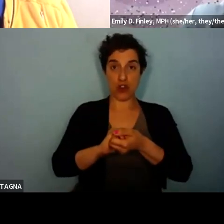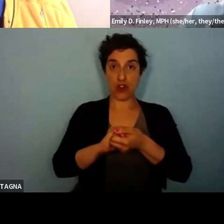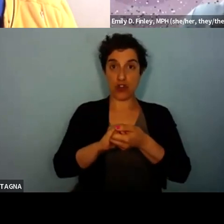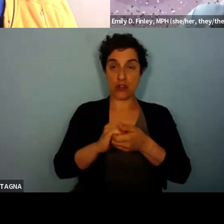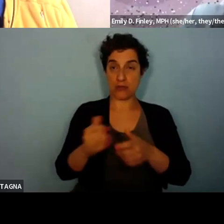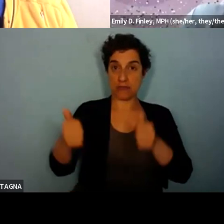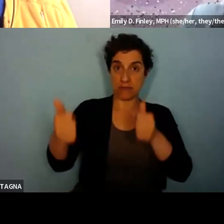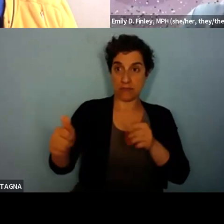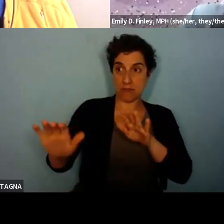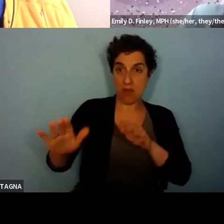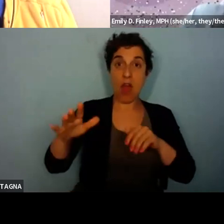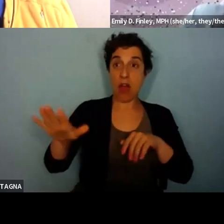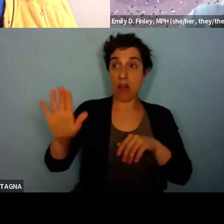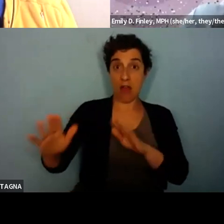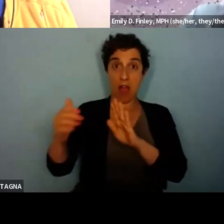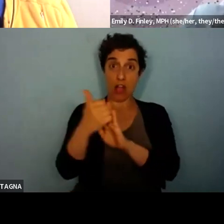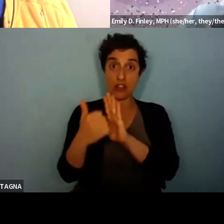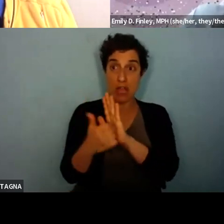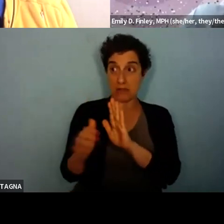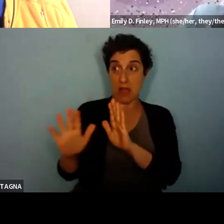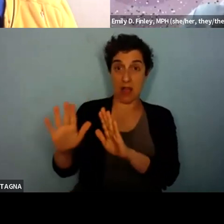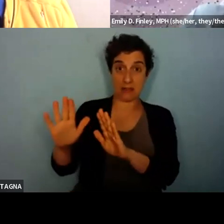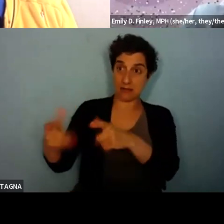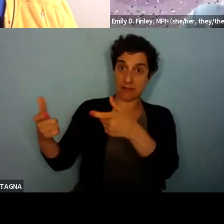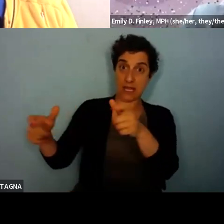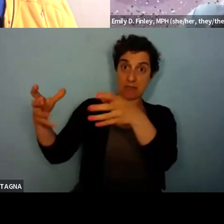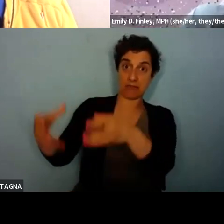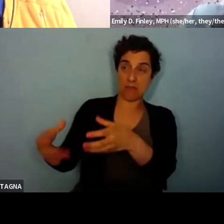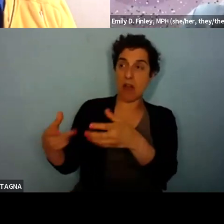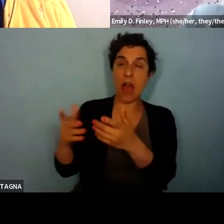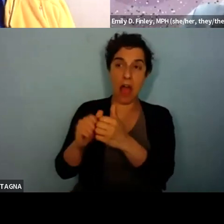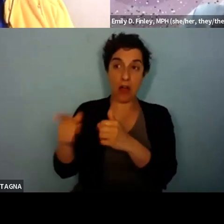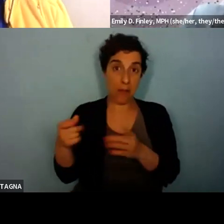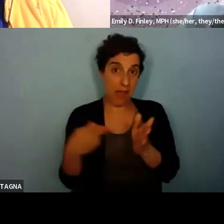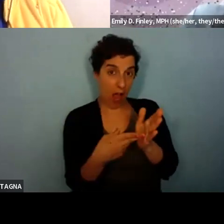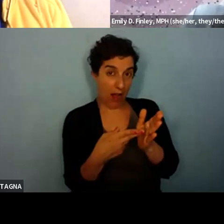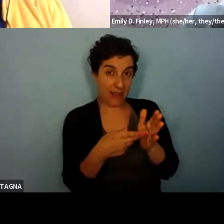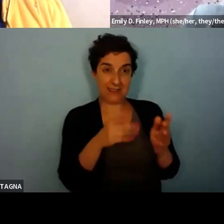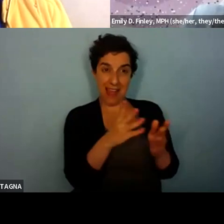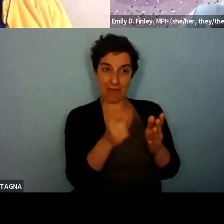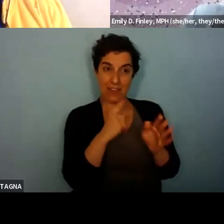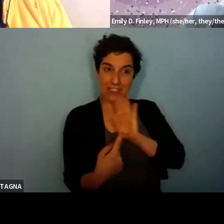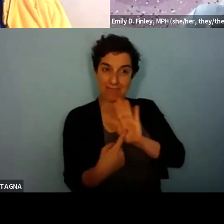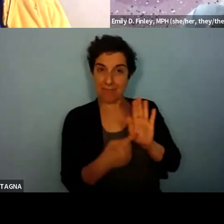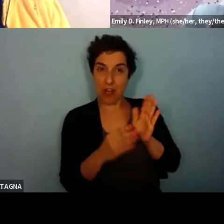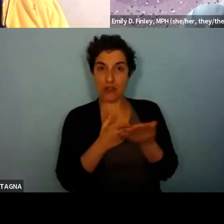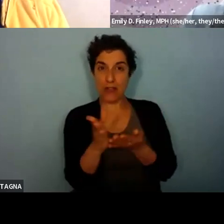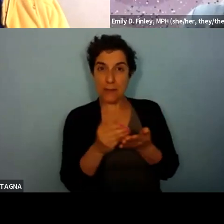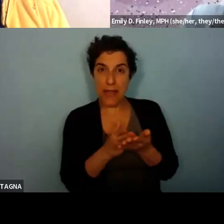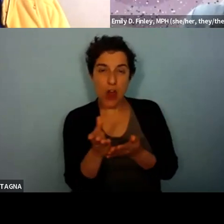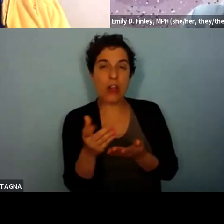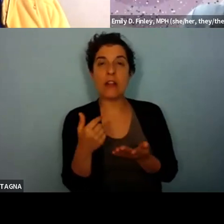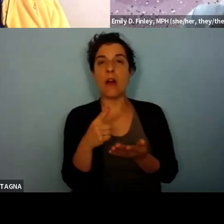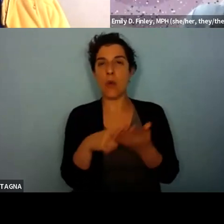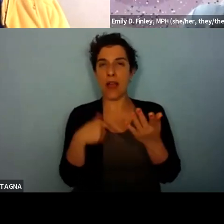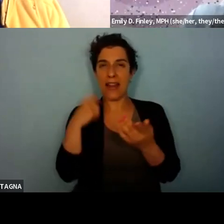is my agenda as an institution-based person, how can I be honest and transparent about that? What are the things that I can reflect